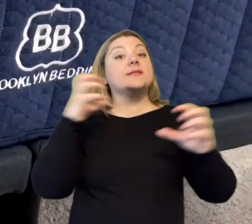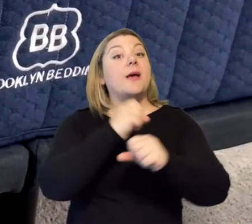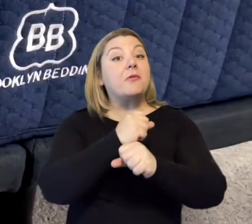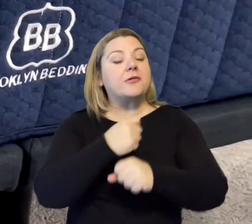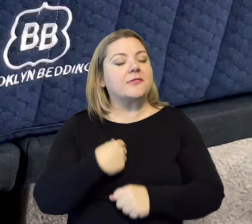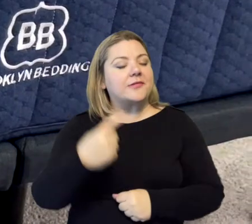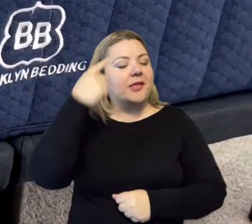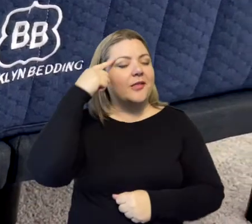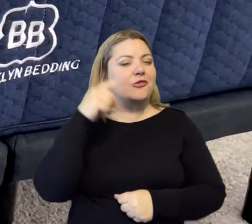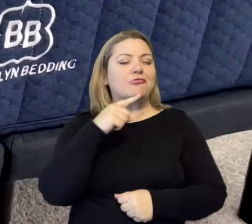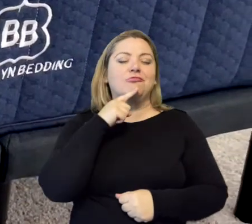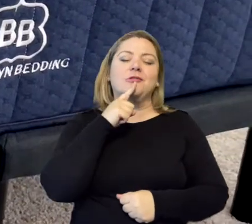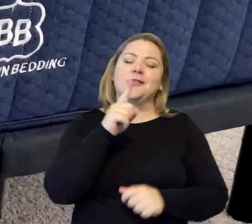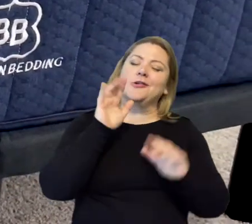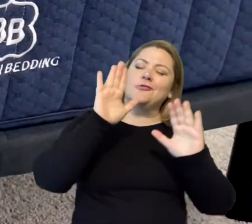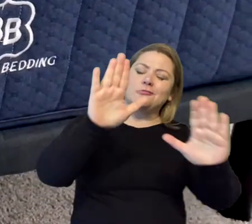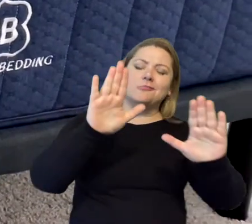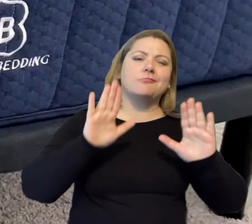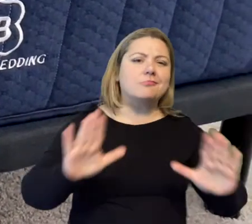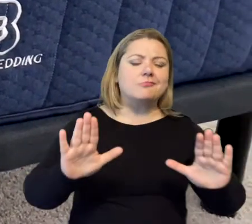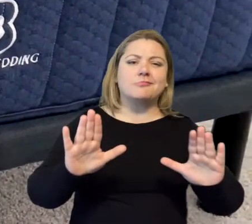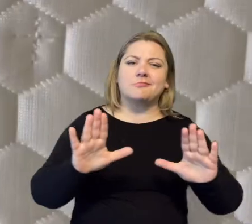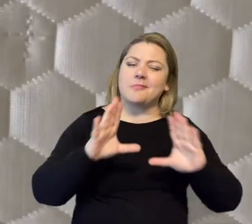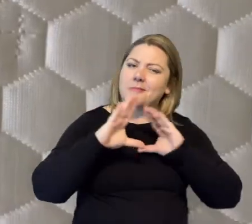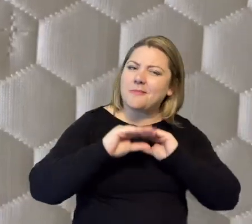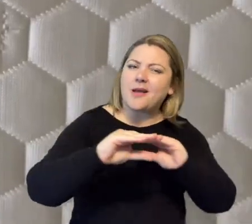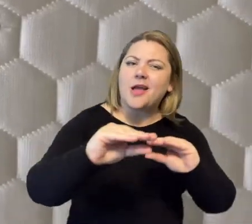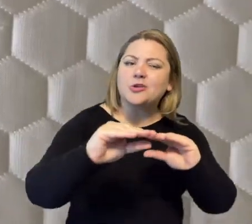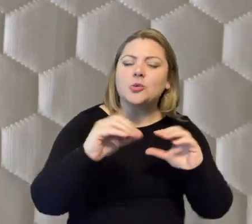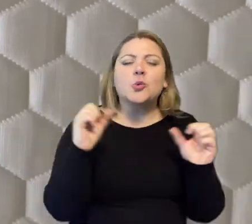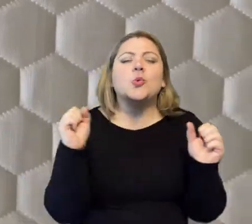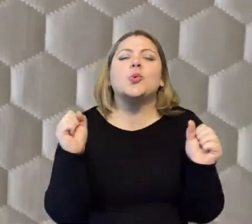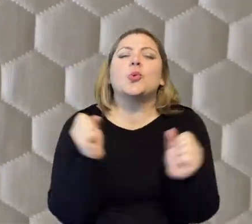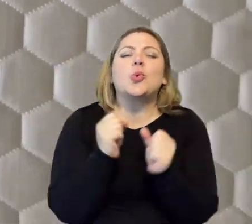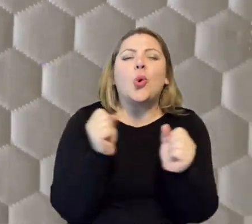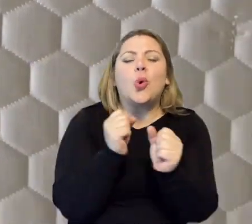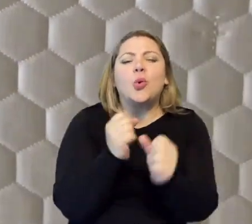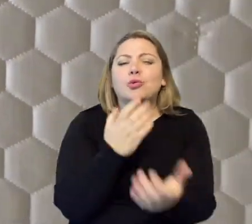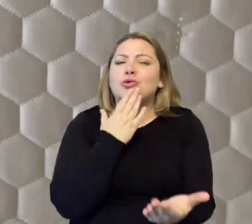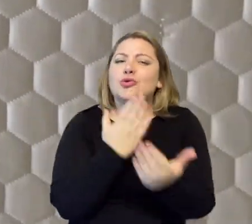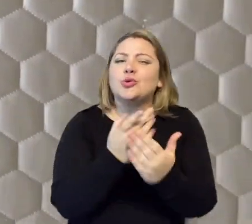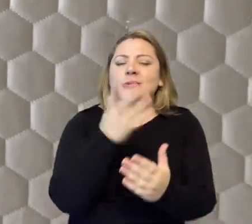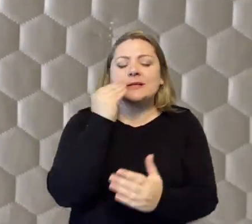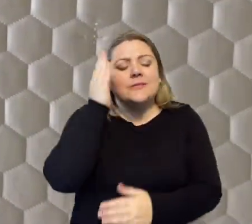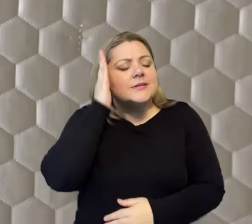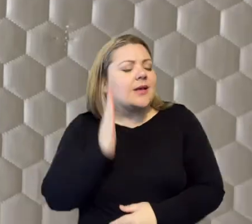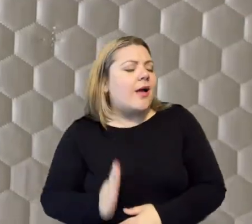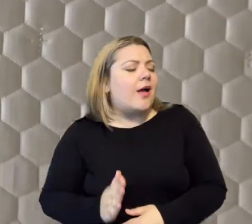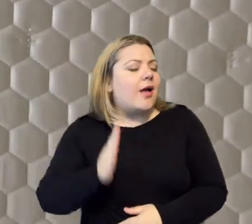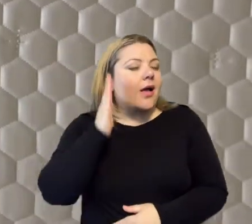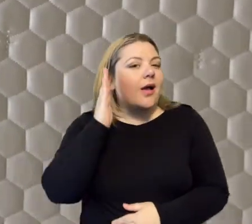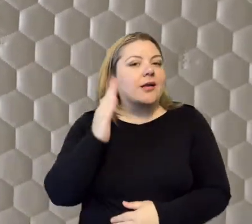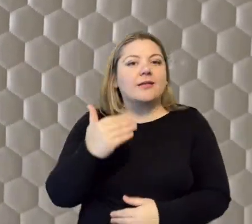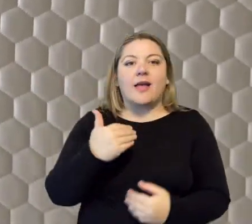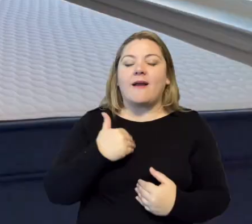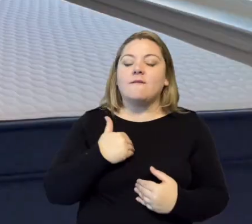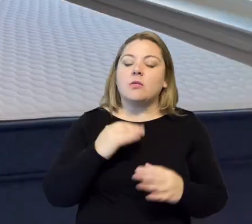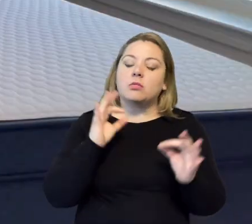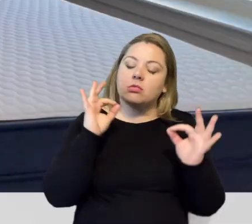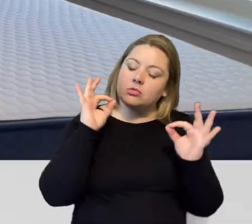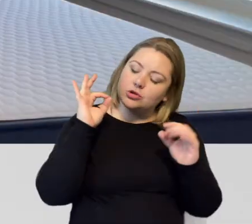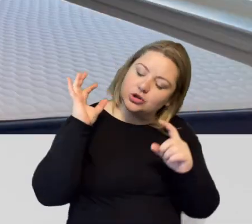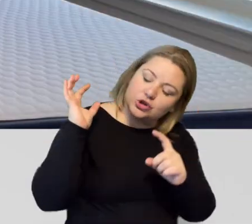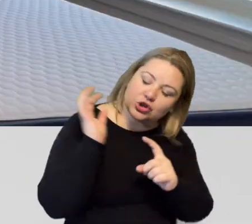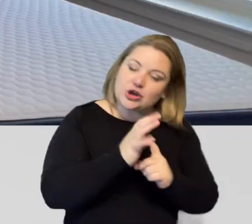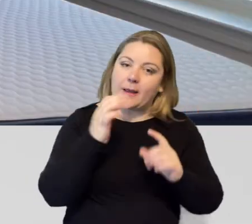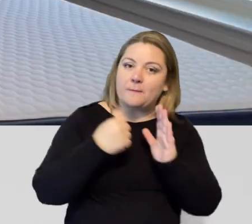fantastic mattress. It is cooling, it's great for side sleepers, and it has amazing pressure relief. So